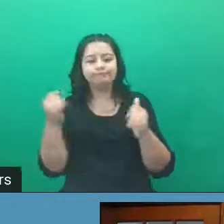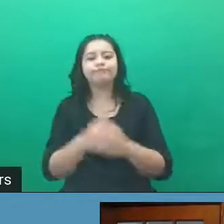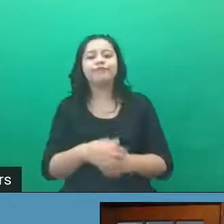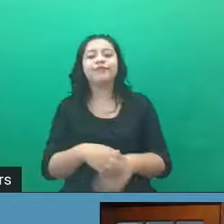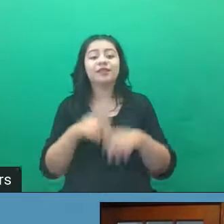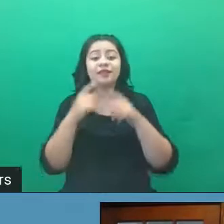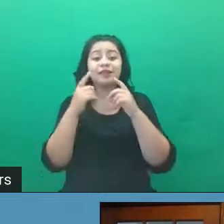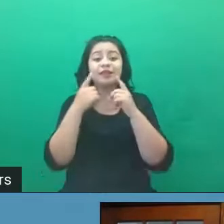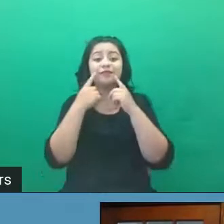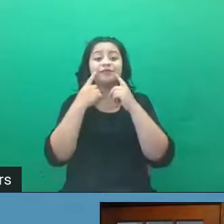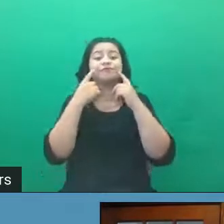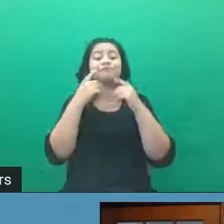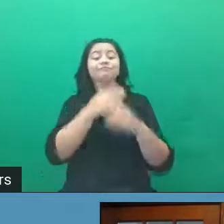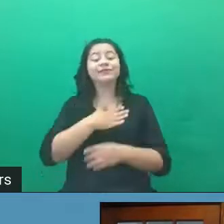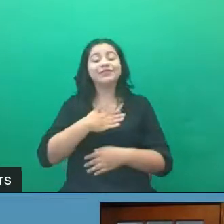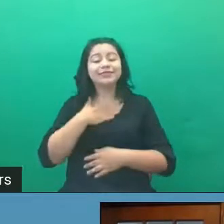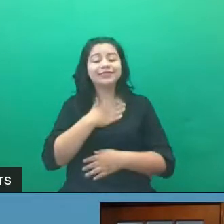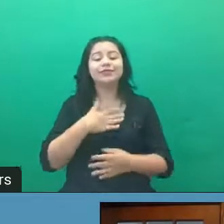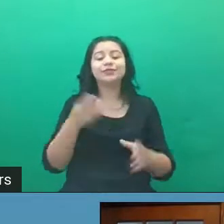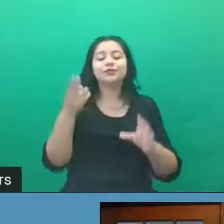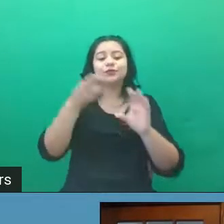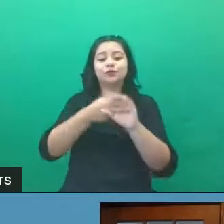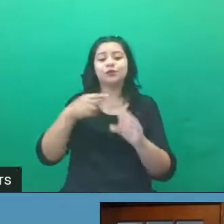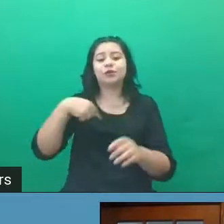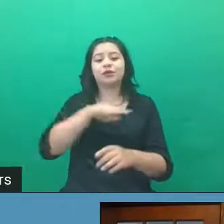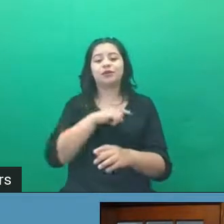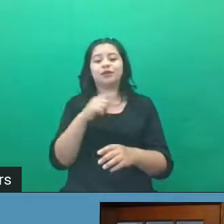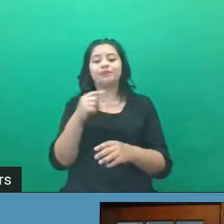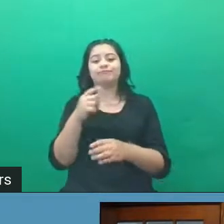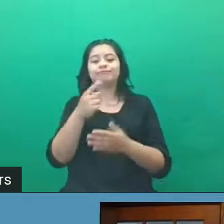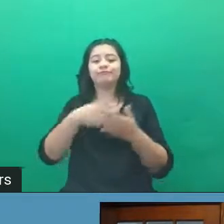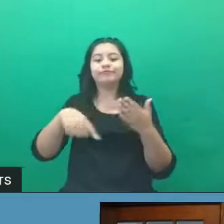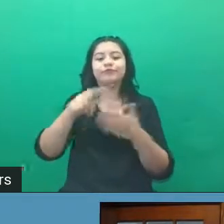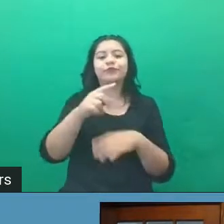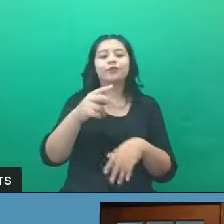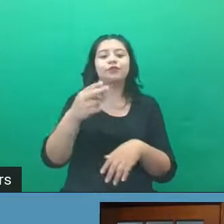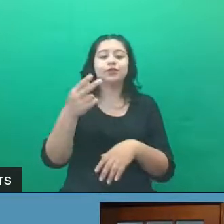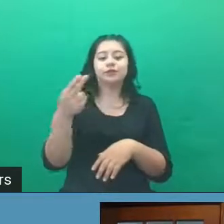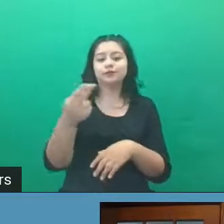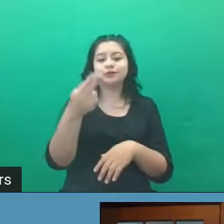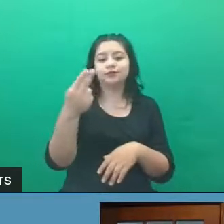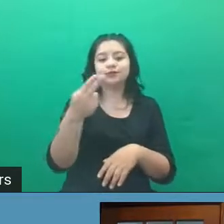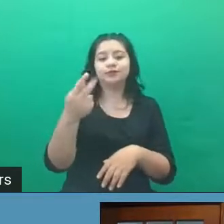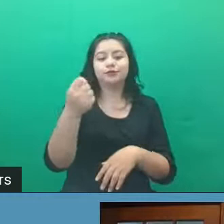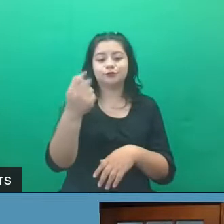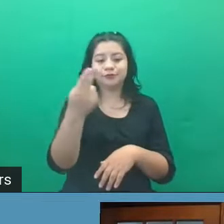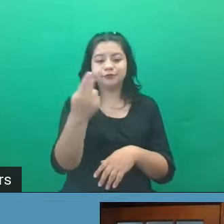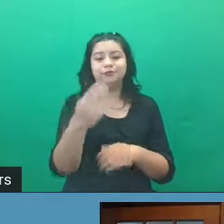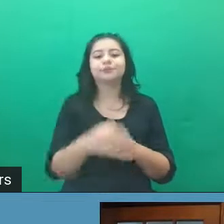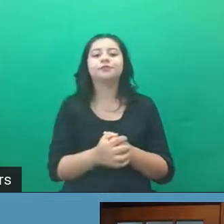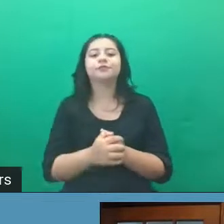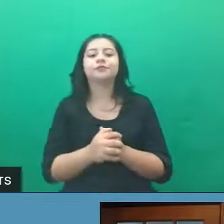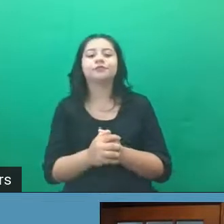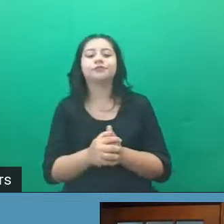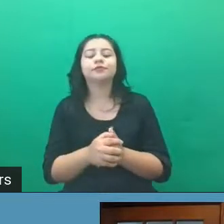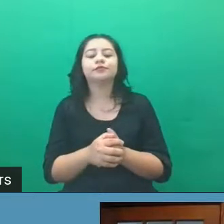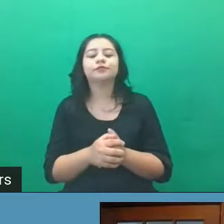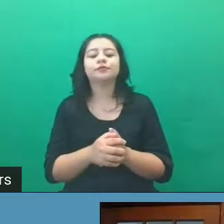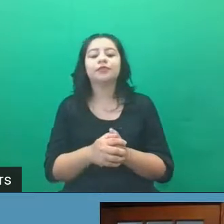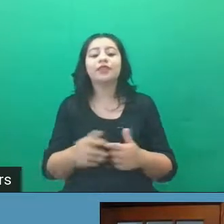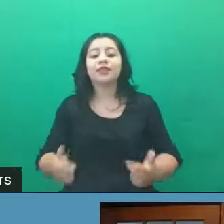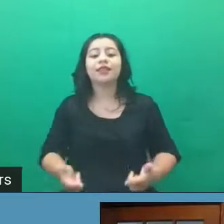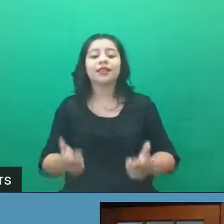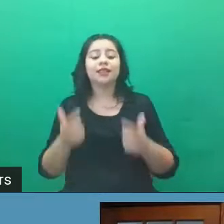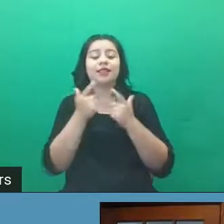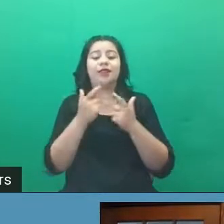please join us next Thursday, May 27th, for the third and final technical workshop of Module 2 called Live Streaming